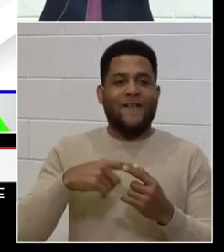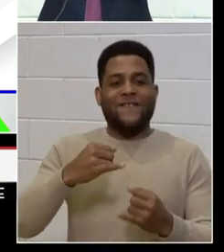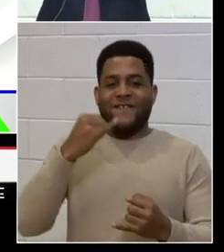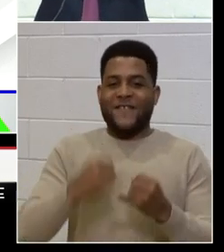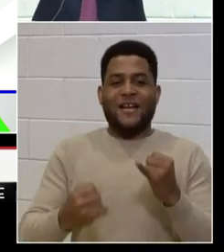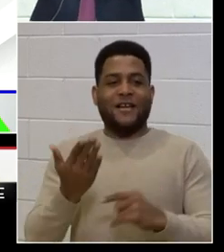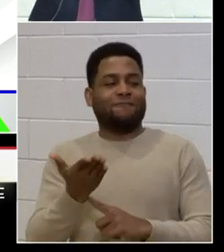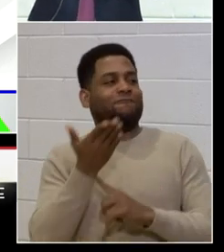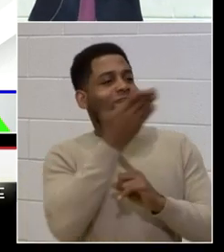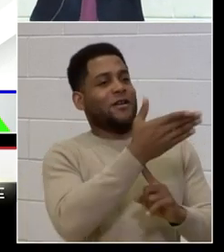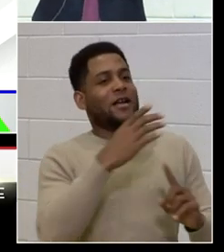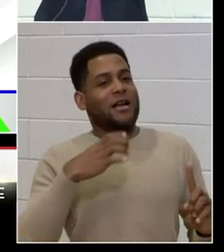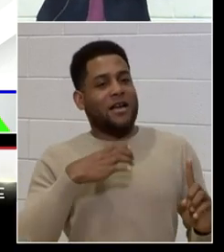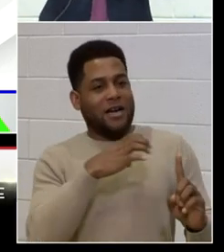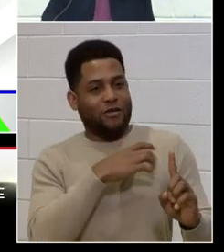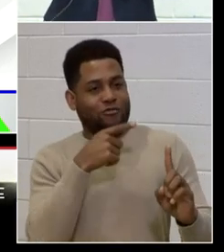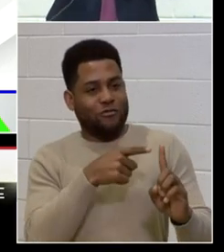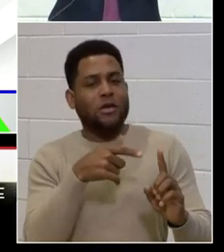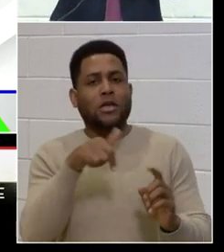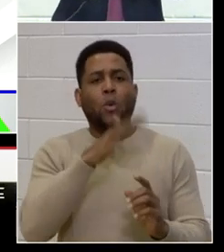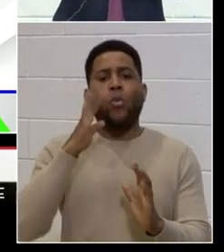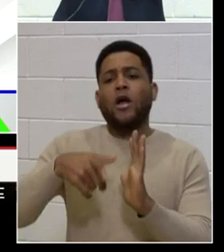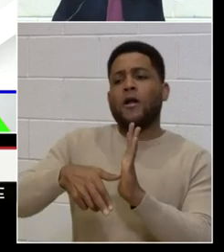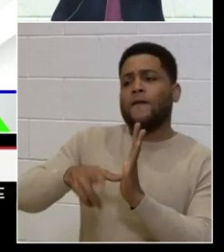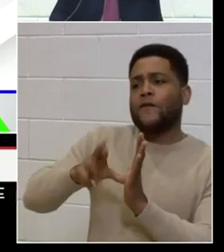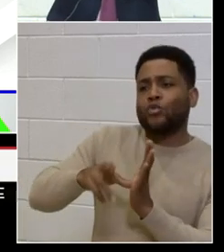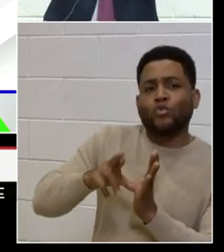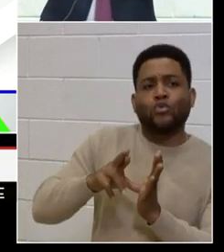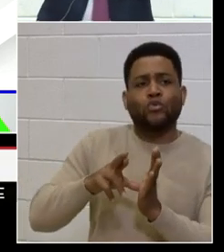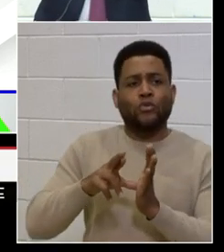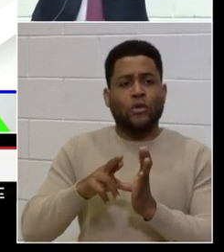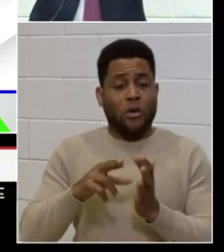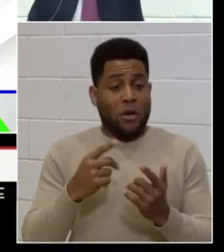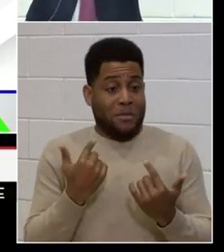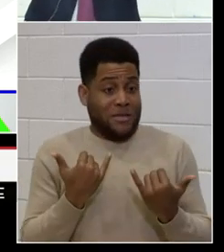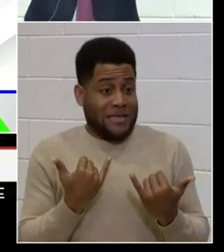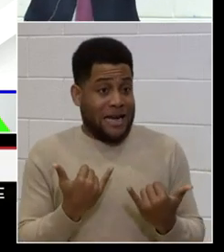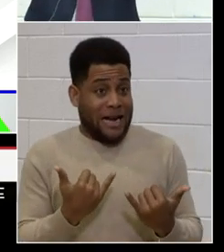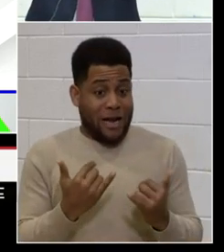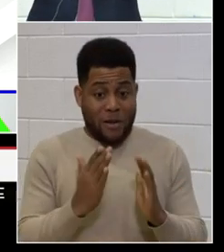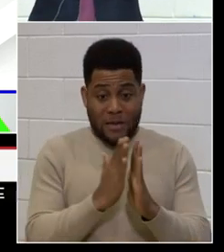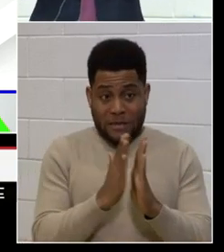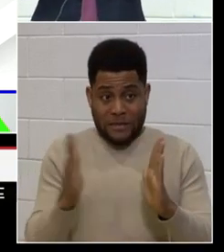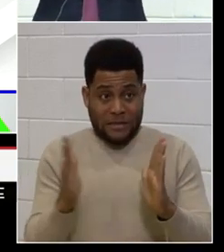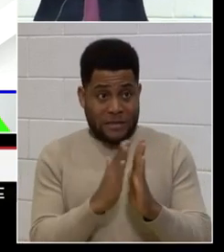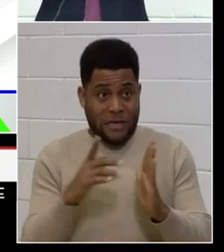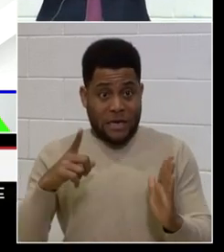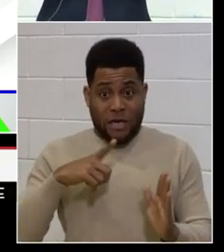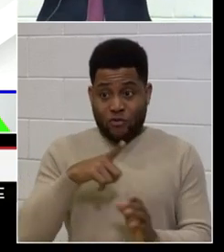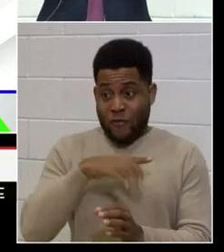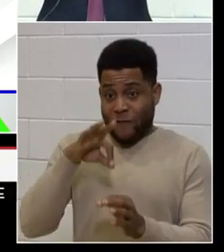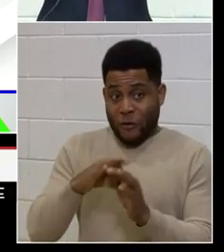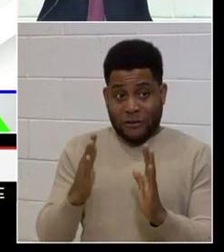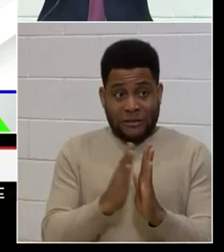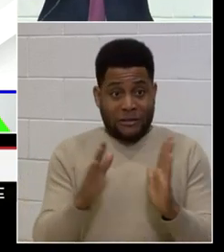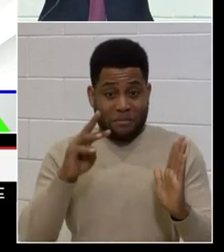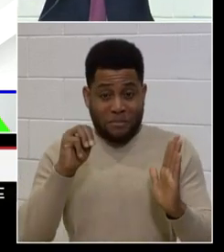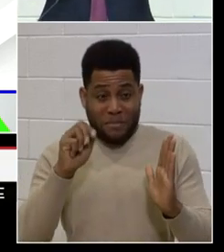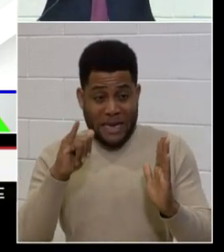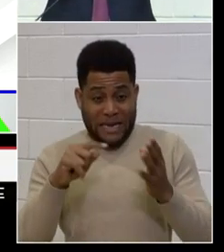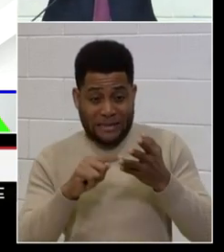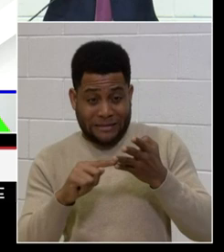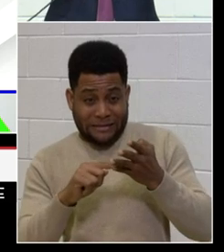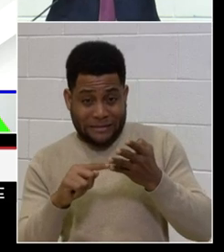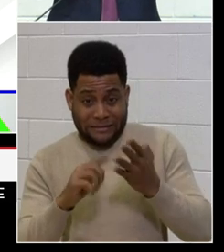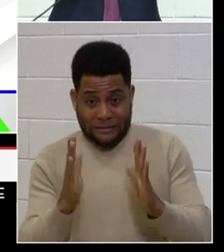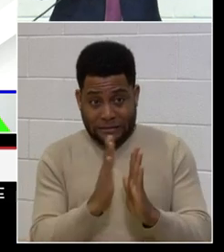review. But effectively, the point in time between right now and when the council votes on the budget at the end of May is the time frame in